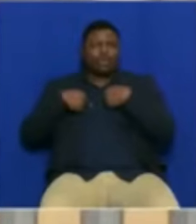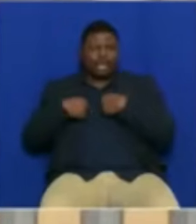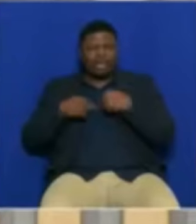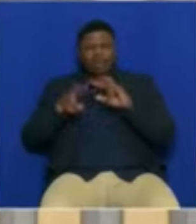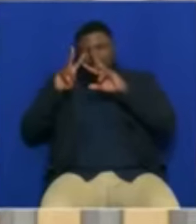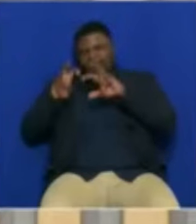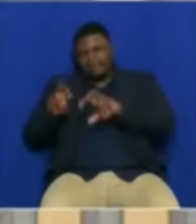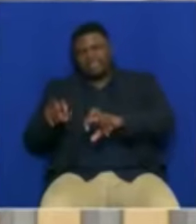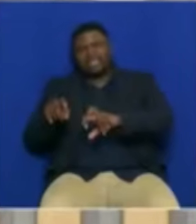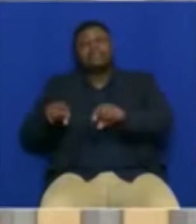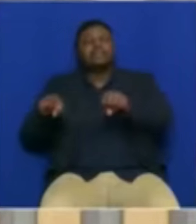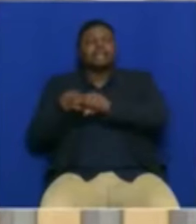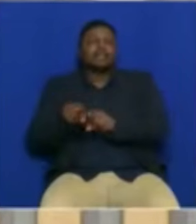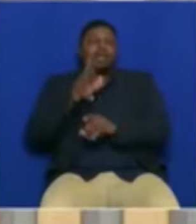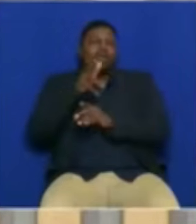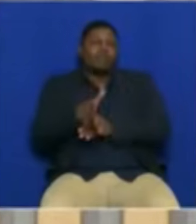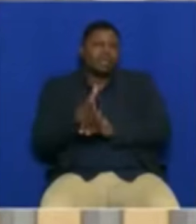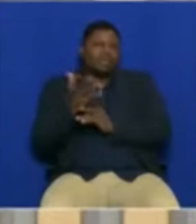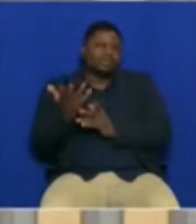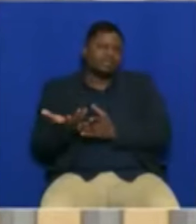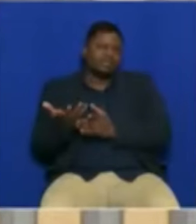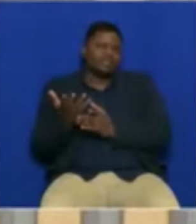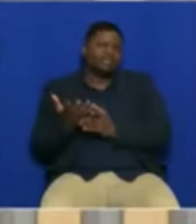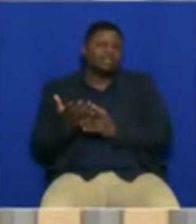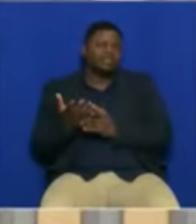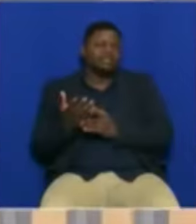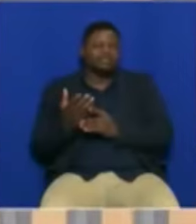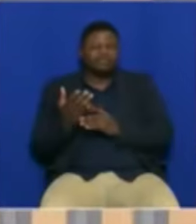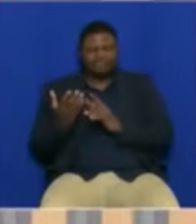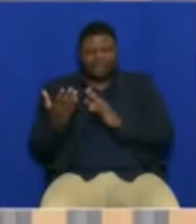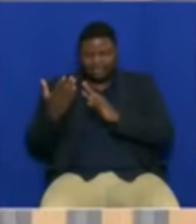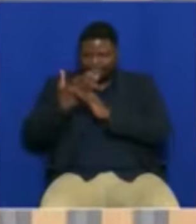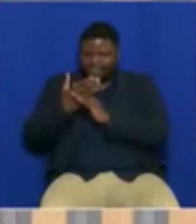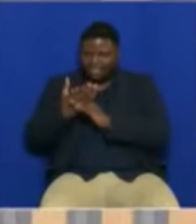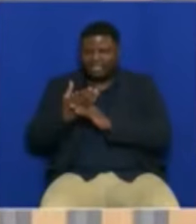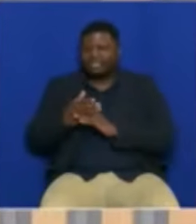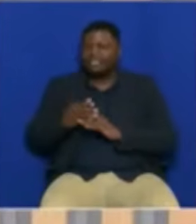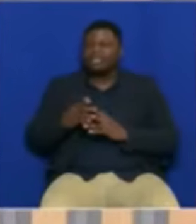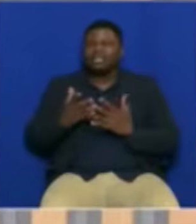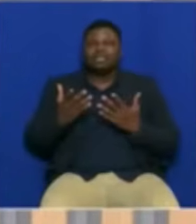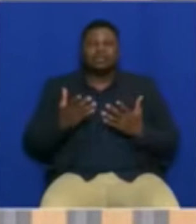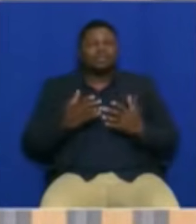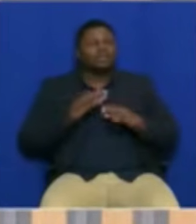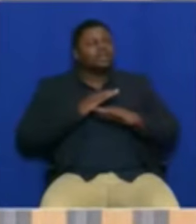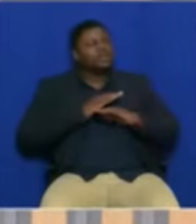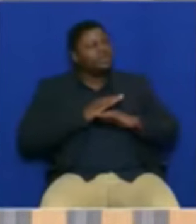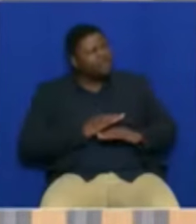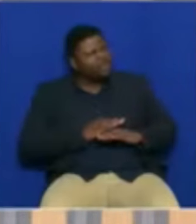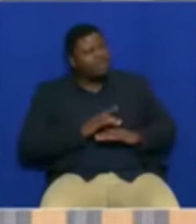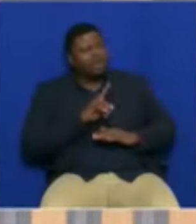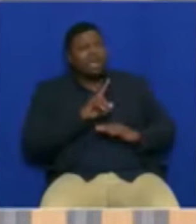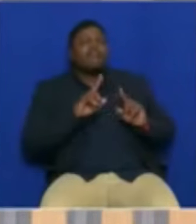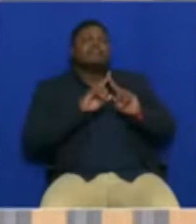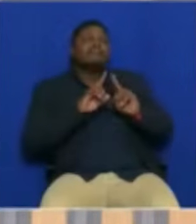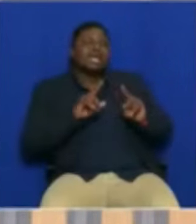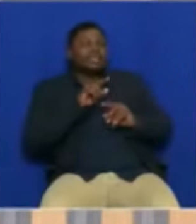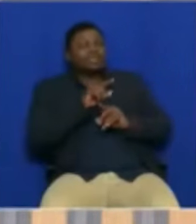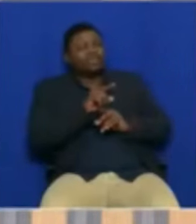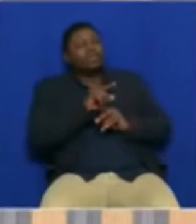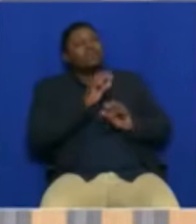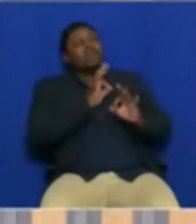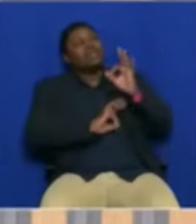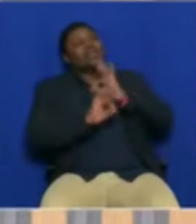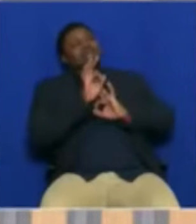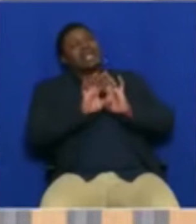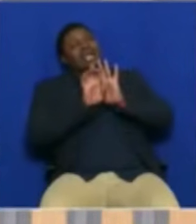component, it's in the same... Colonel, when you said you were giving me an example, I refuse to accept that. You've gone to